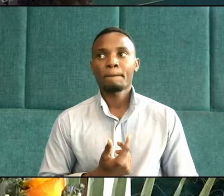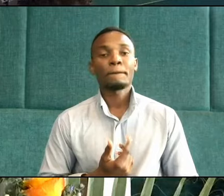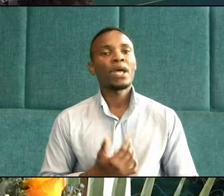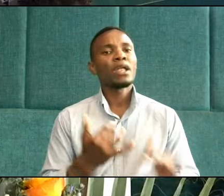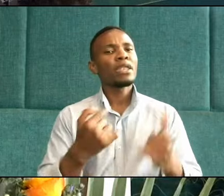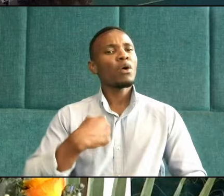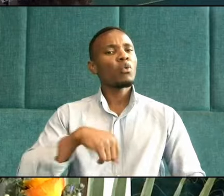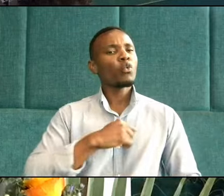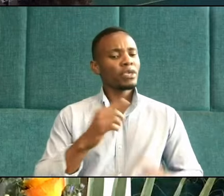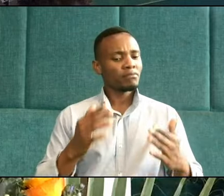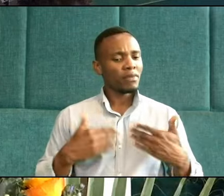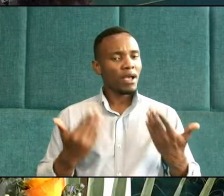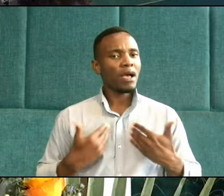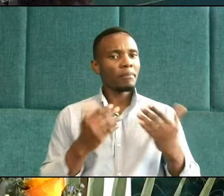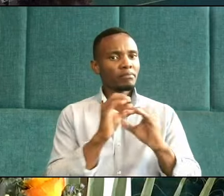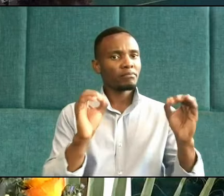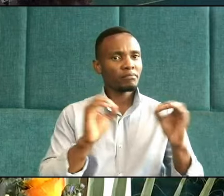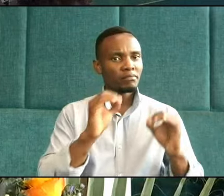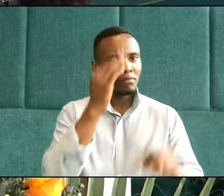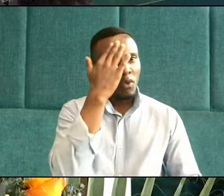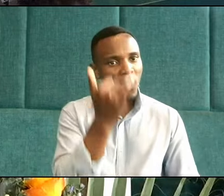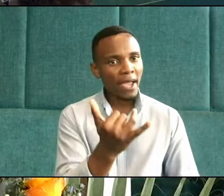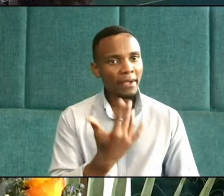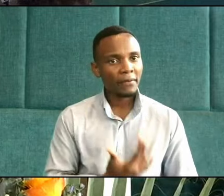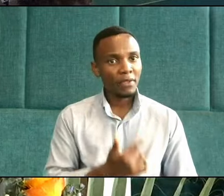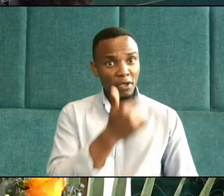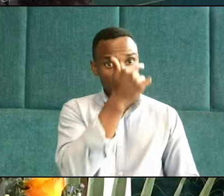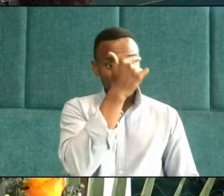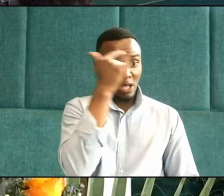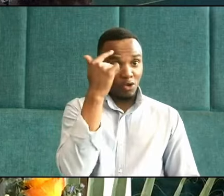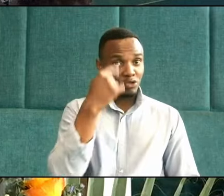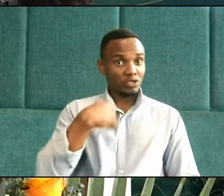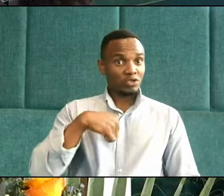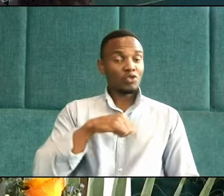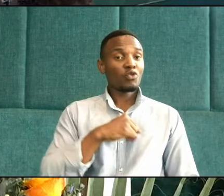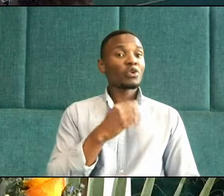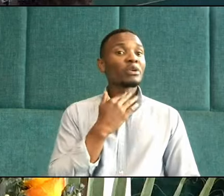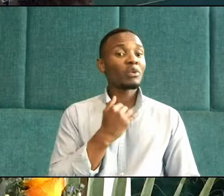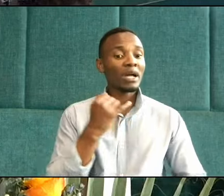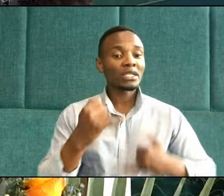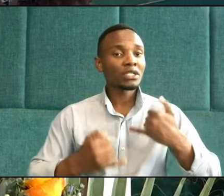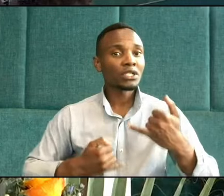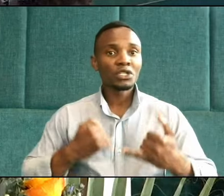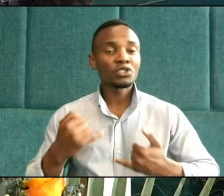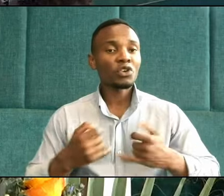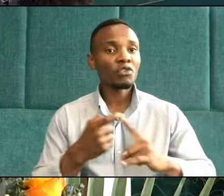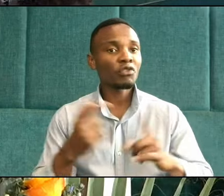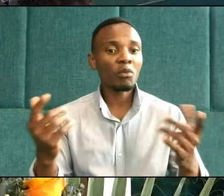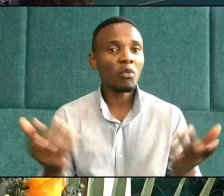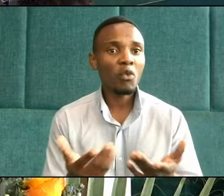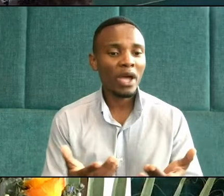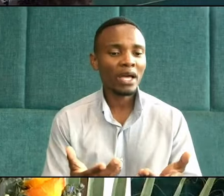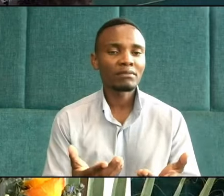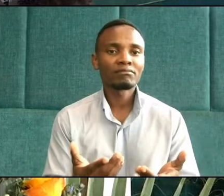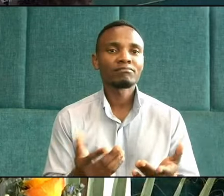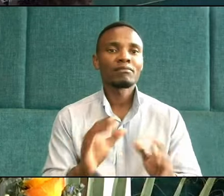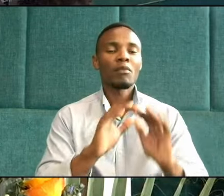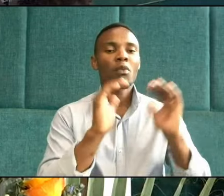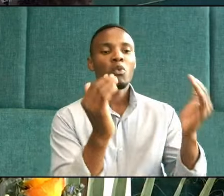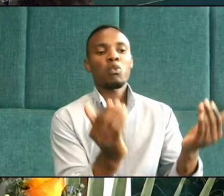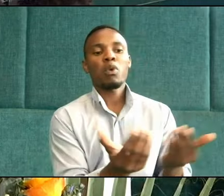not happy? Because we are looking for joy where we cannot find